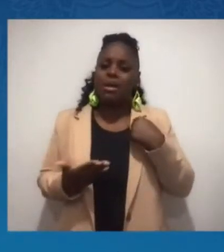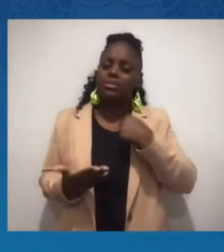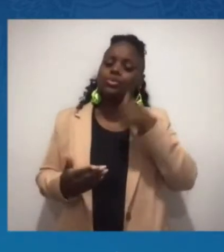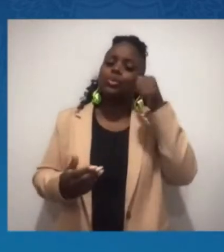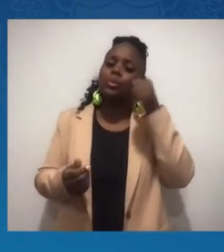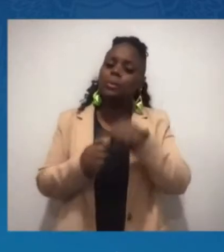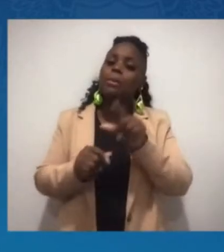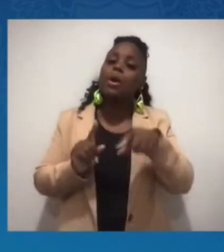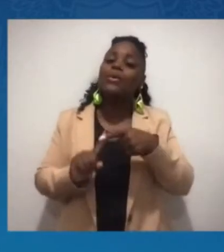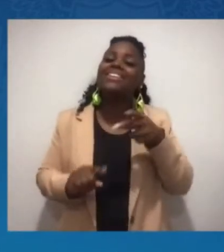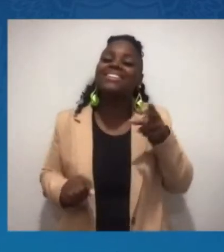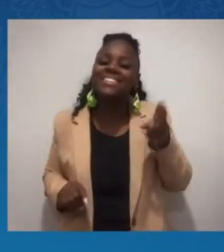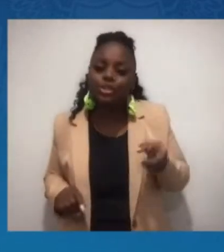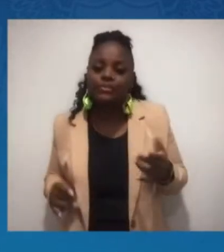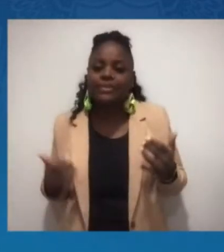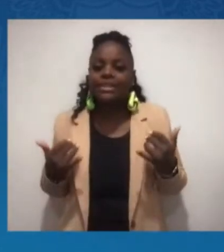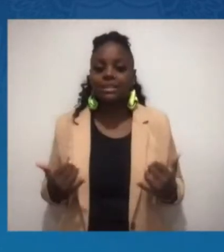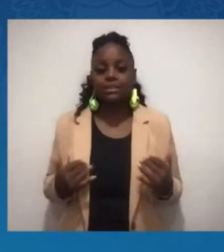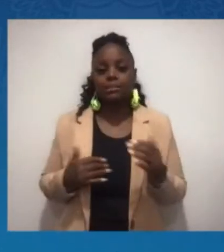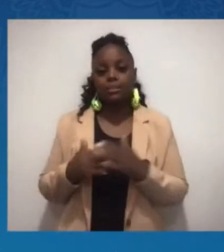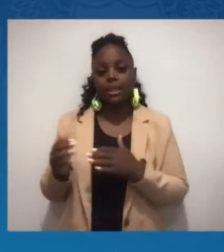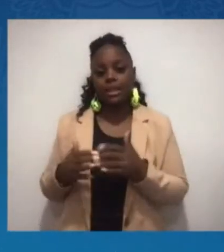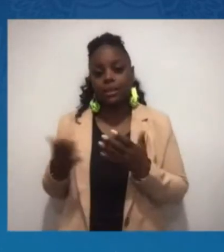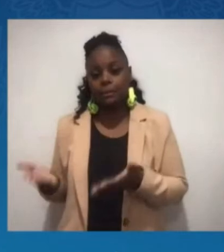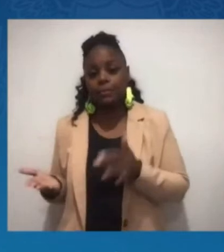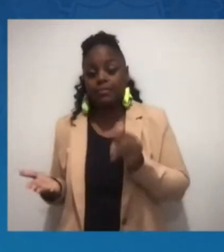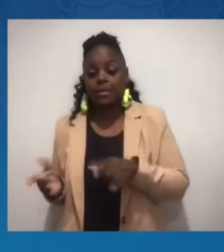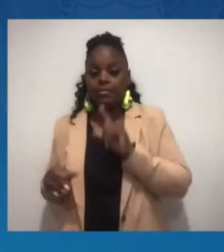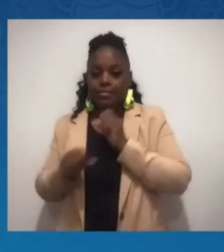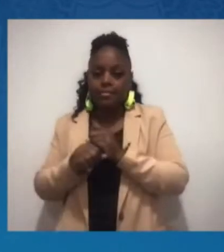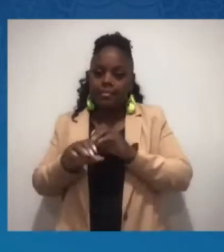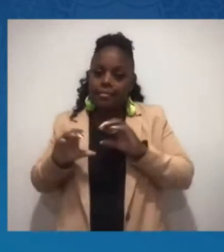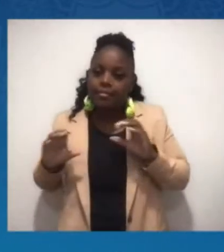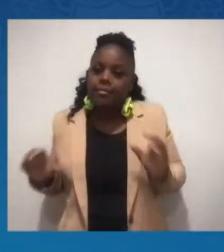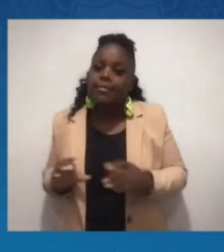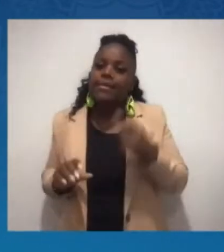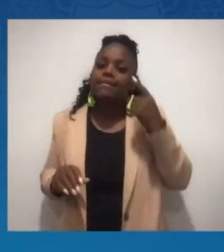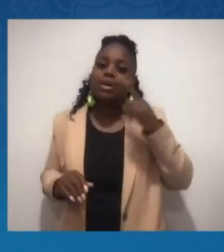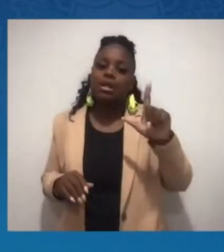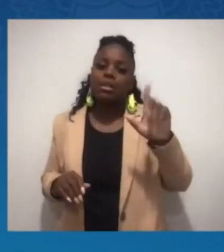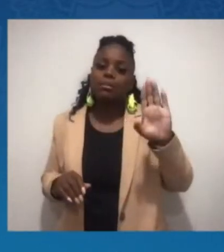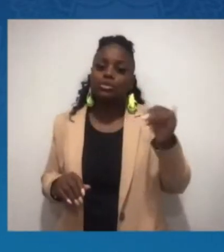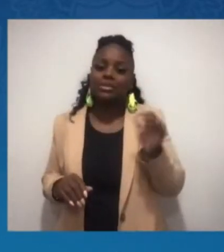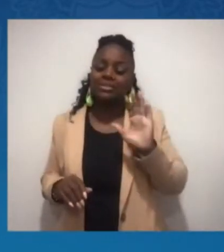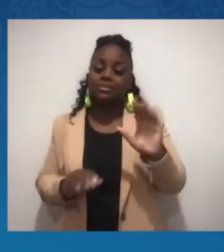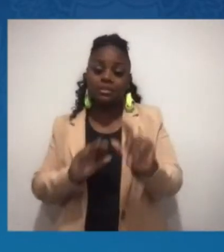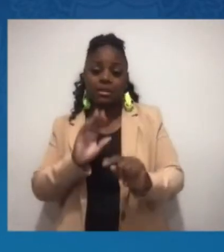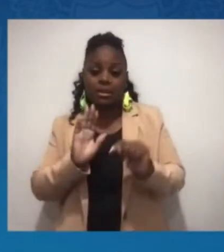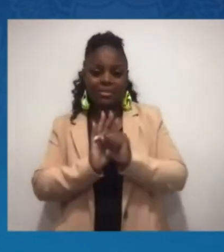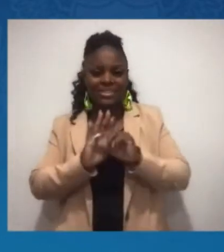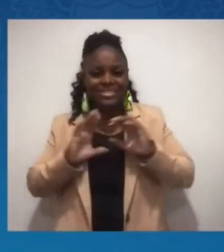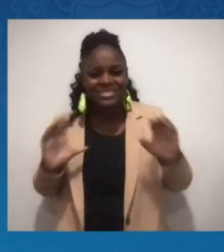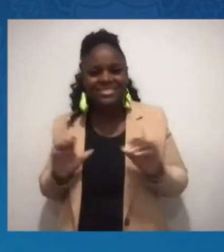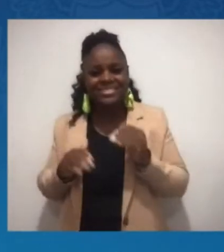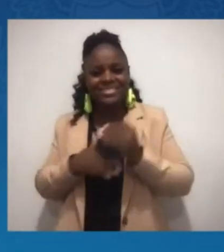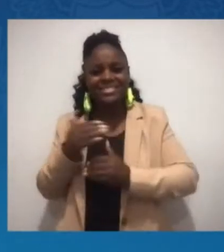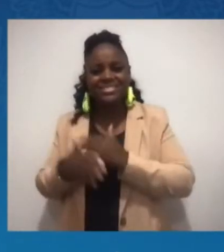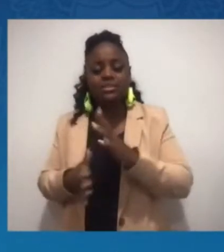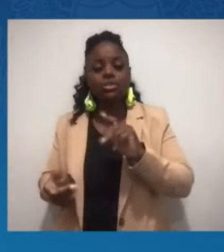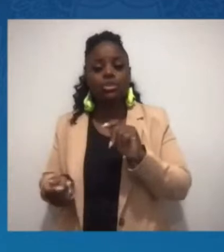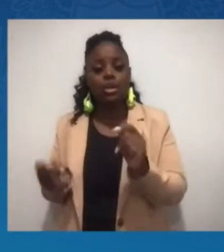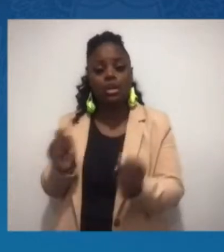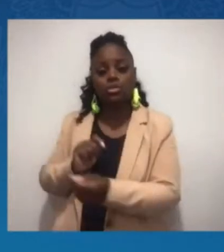building and that movement, because I think we'll remember then all of the best movements that were about progress in